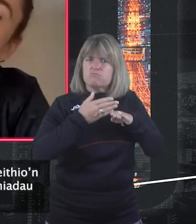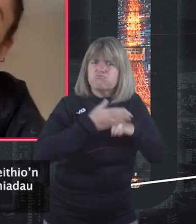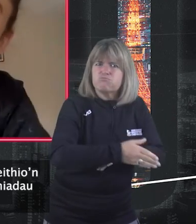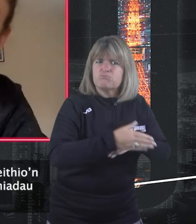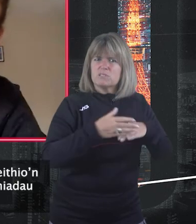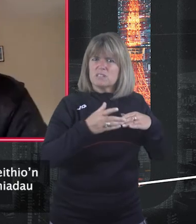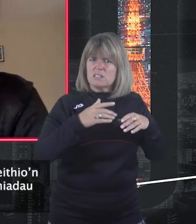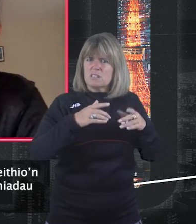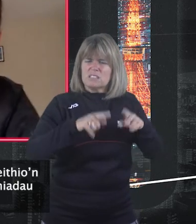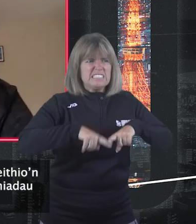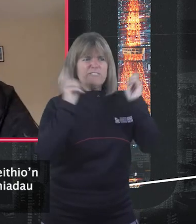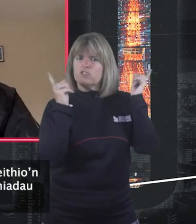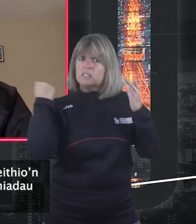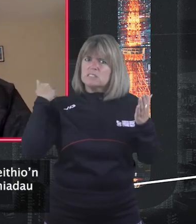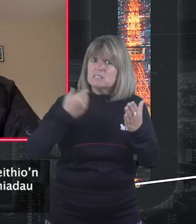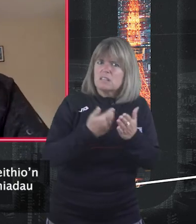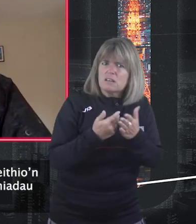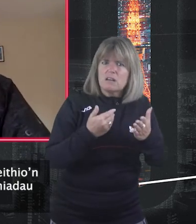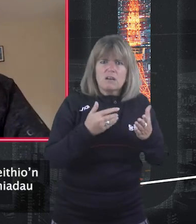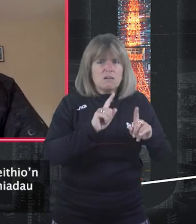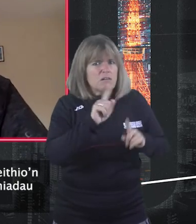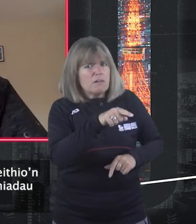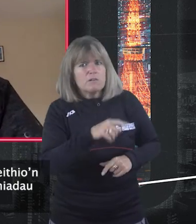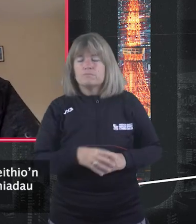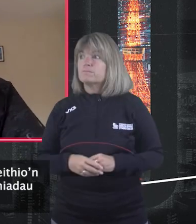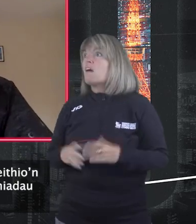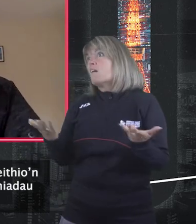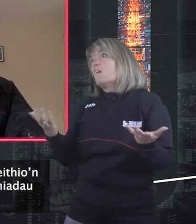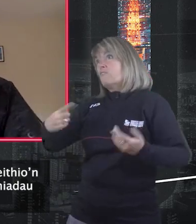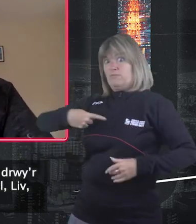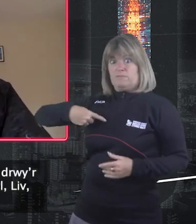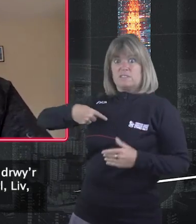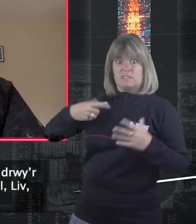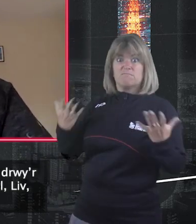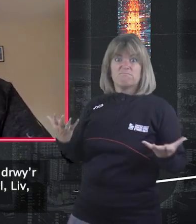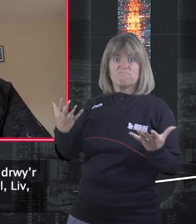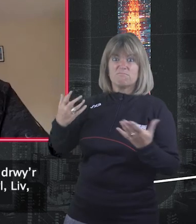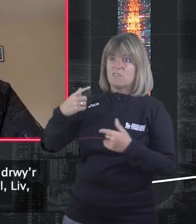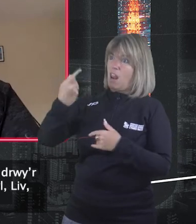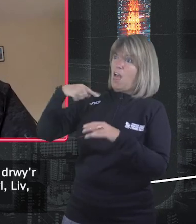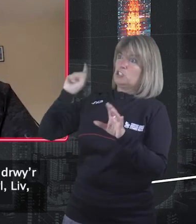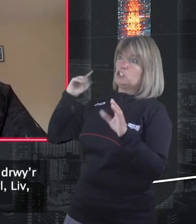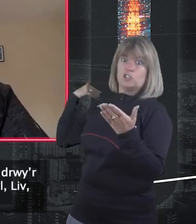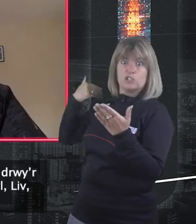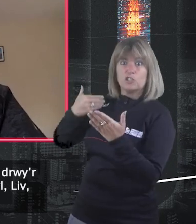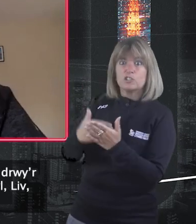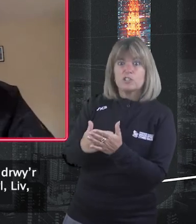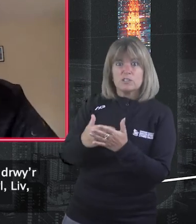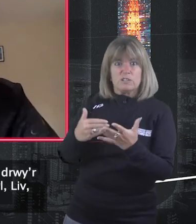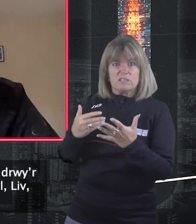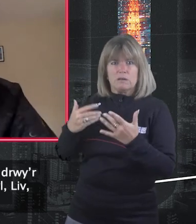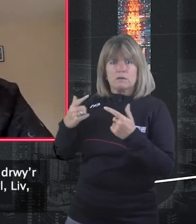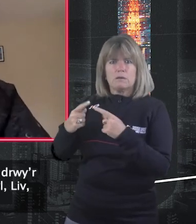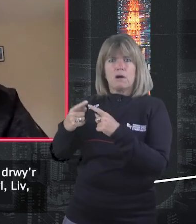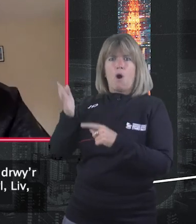different circumstances leading up to these particular games. Yeah. So for me, obviously last year I moved